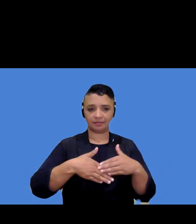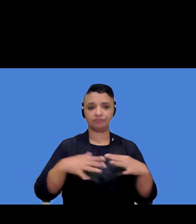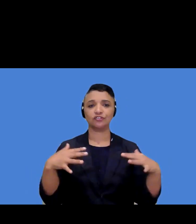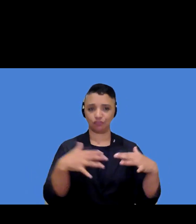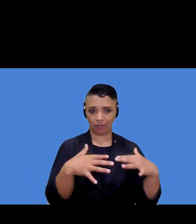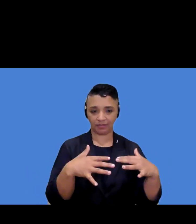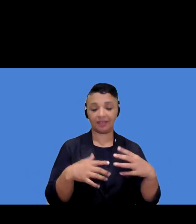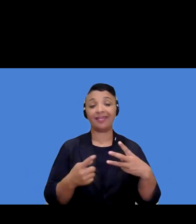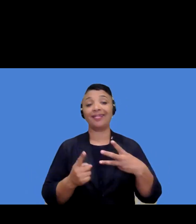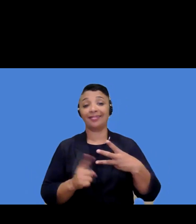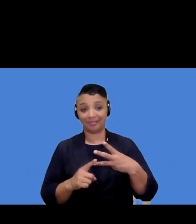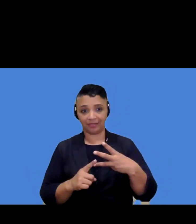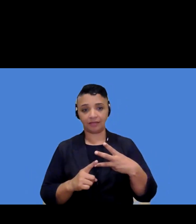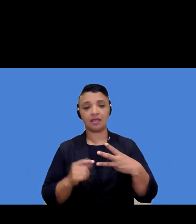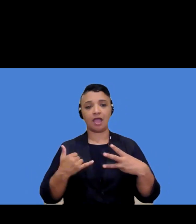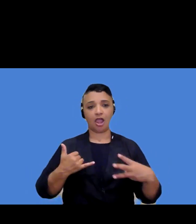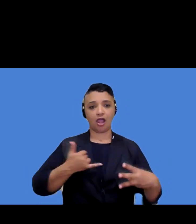for the Arab region,